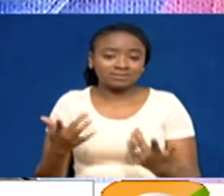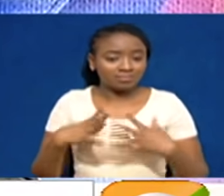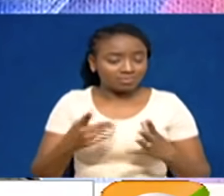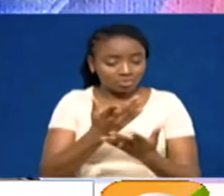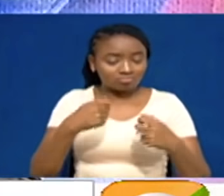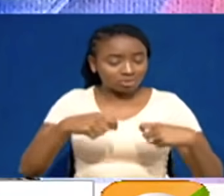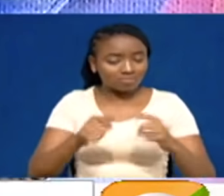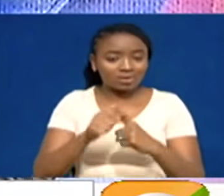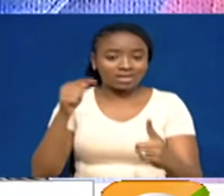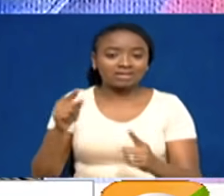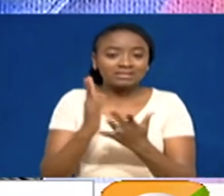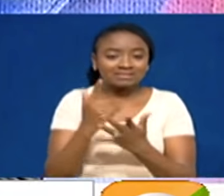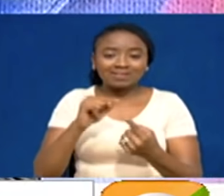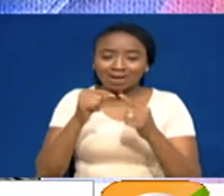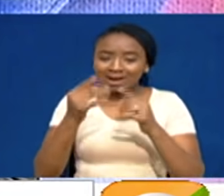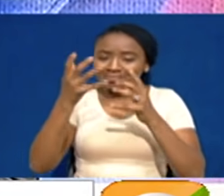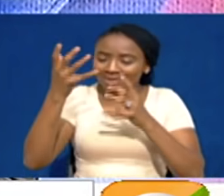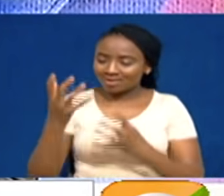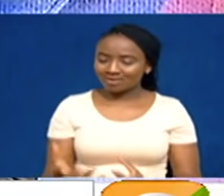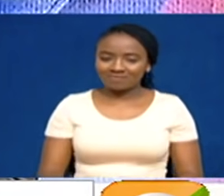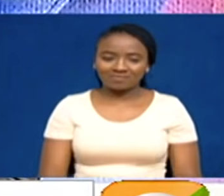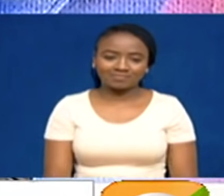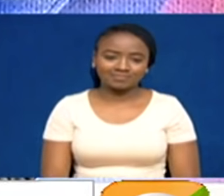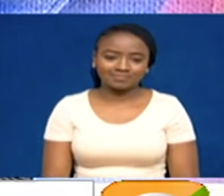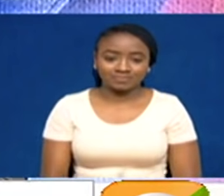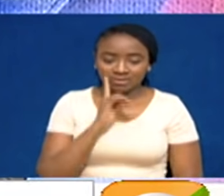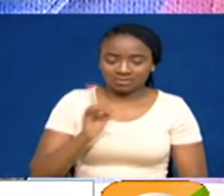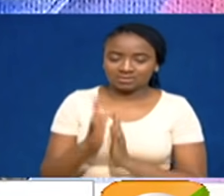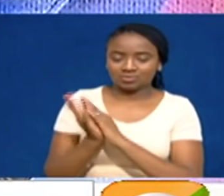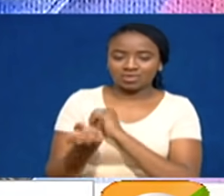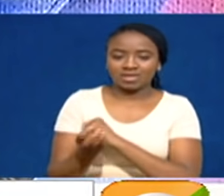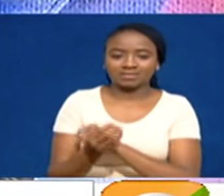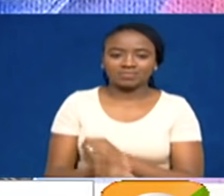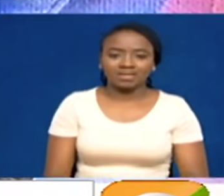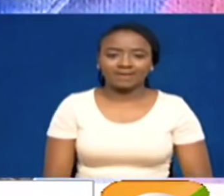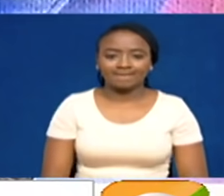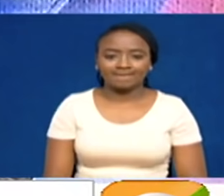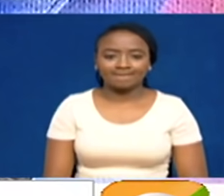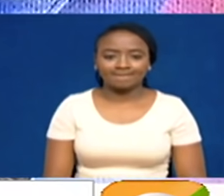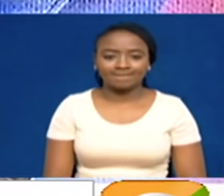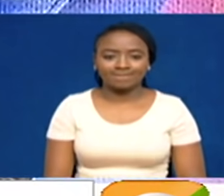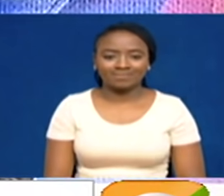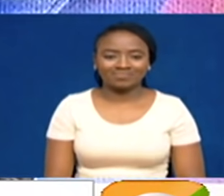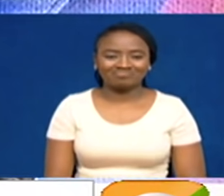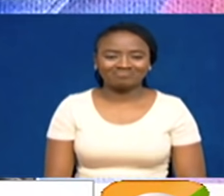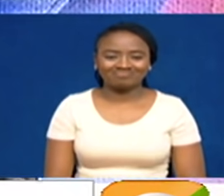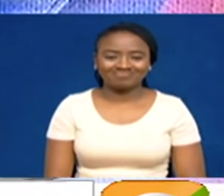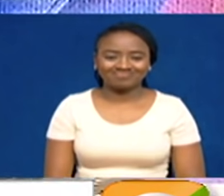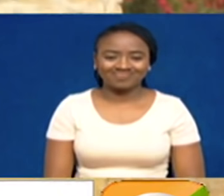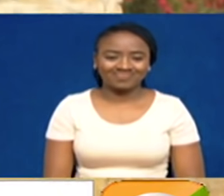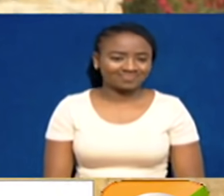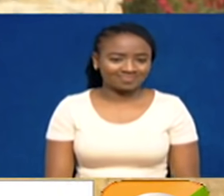operators killed and others nursing serious injuries. The story was produced by our very own Jeroge Gatete.